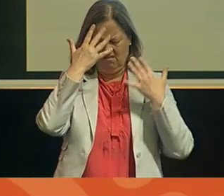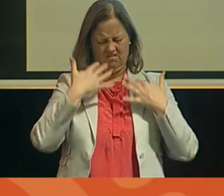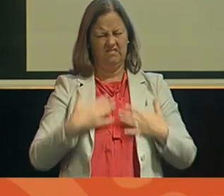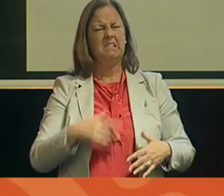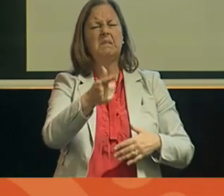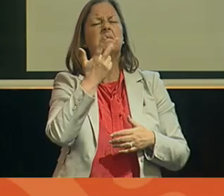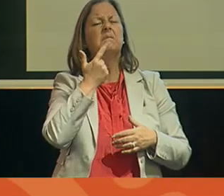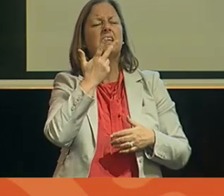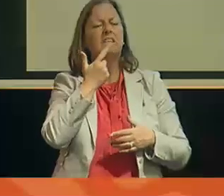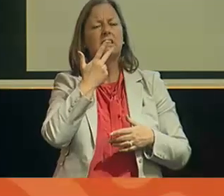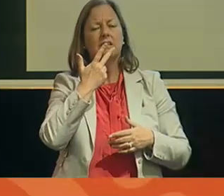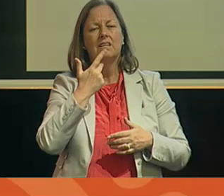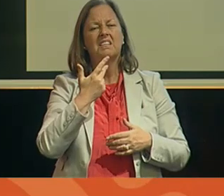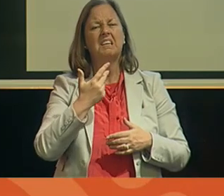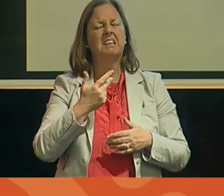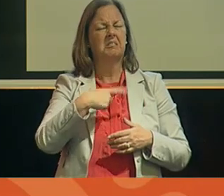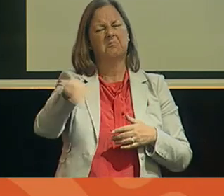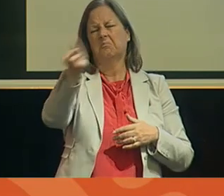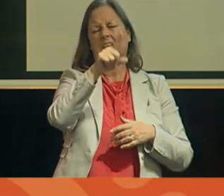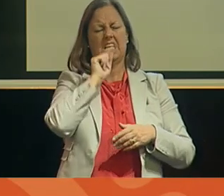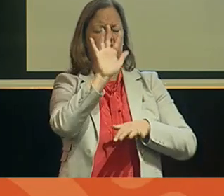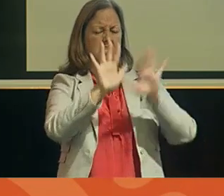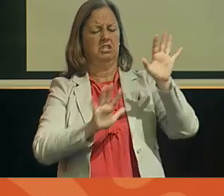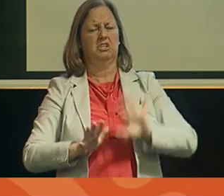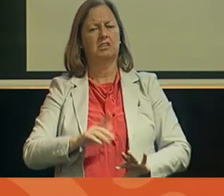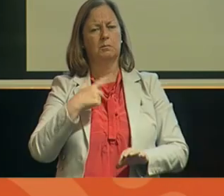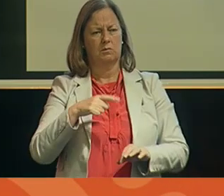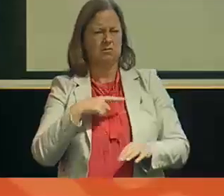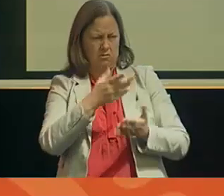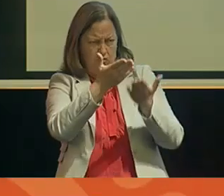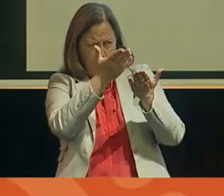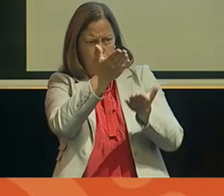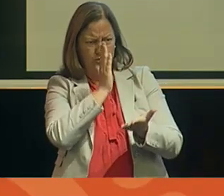plastic. So anyone can touch it because you are men.